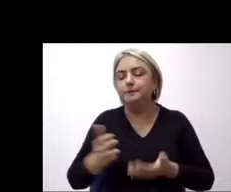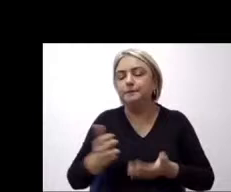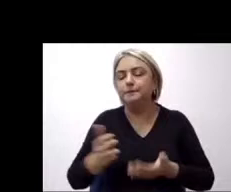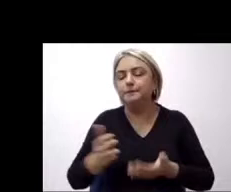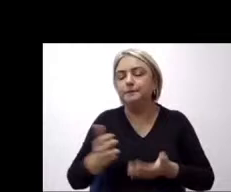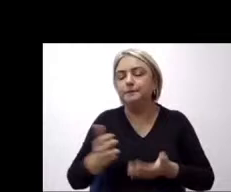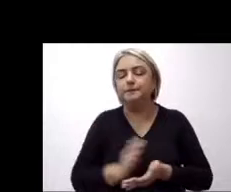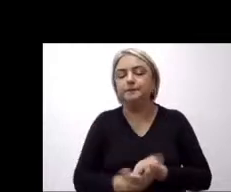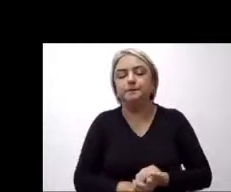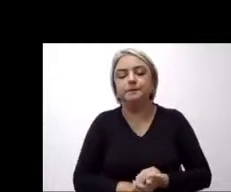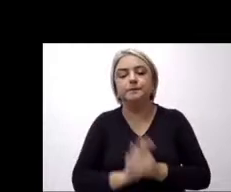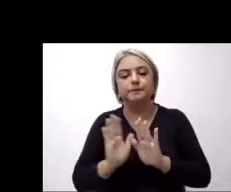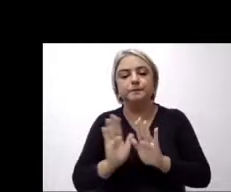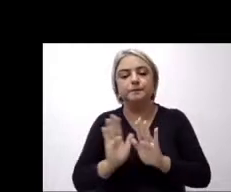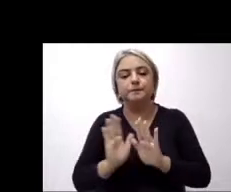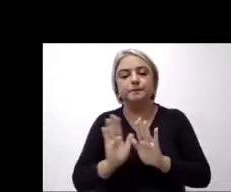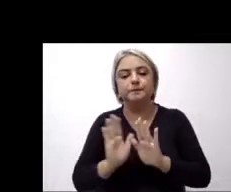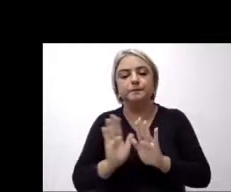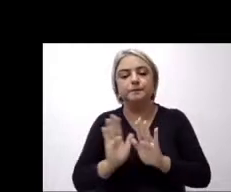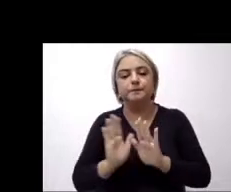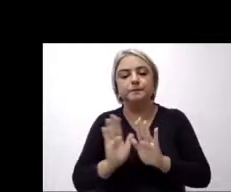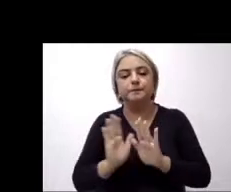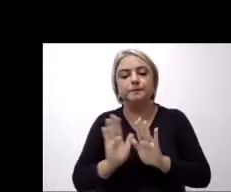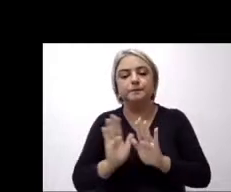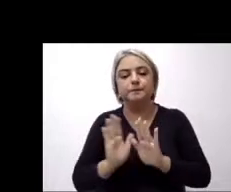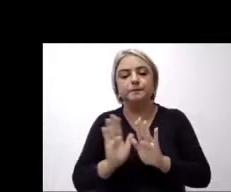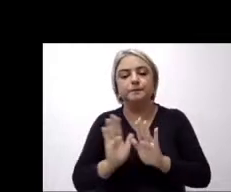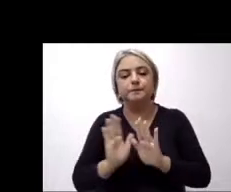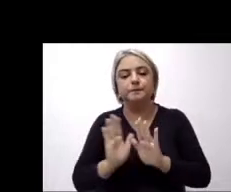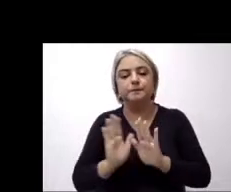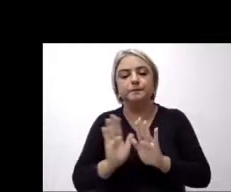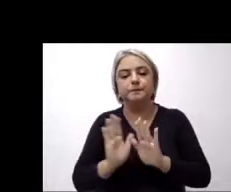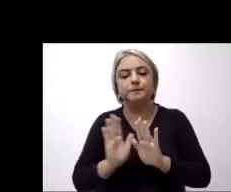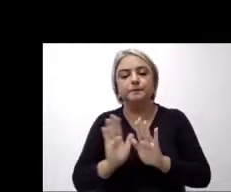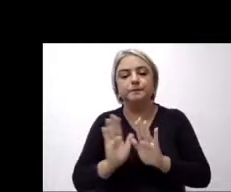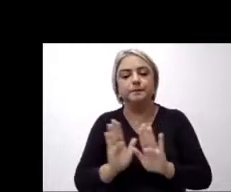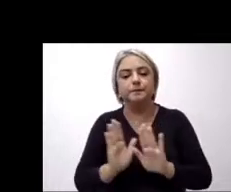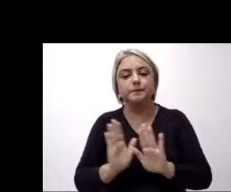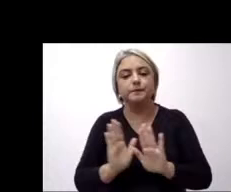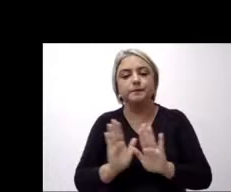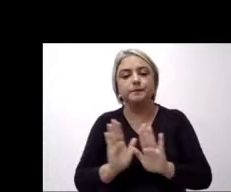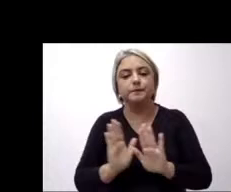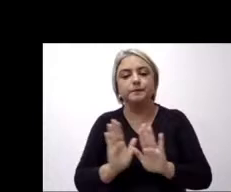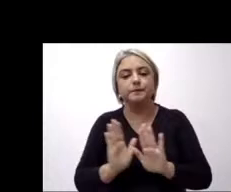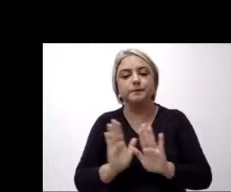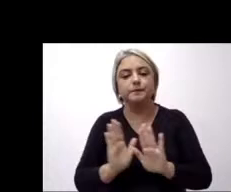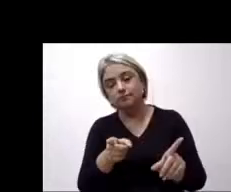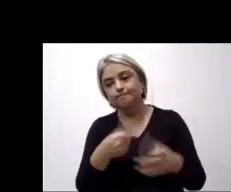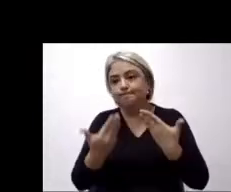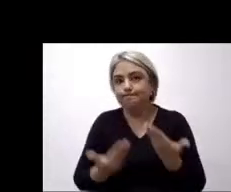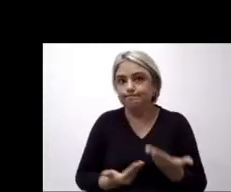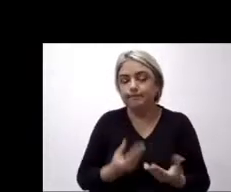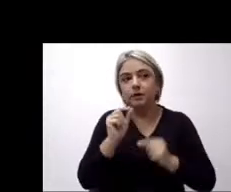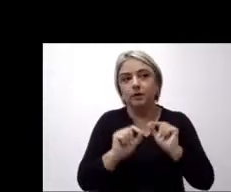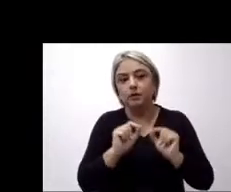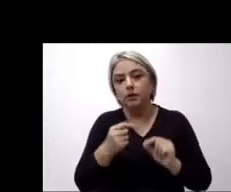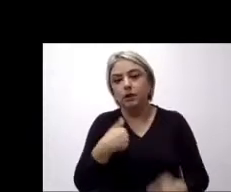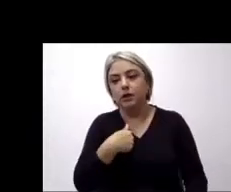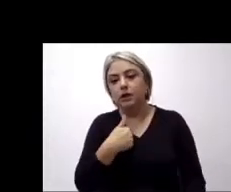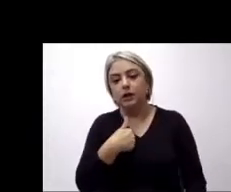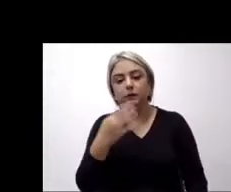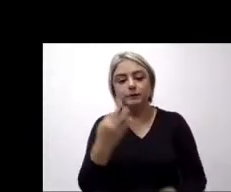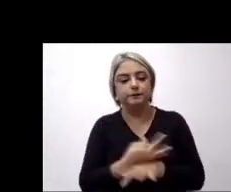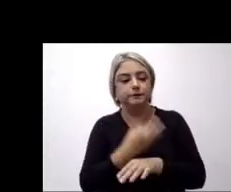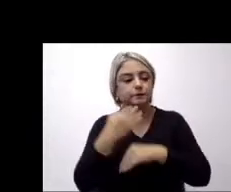or mechanism of this system. But probably what I try to develop is there is